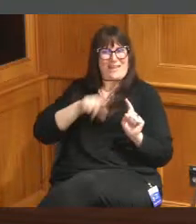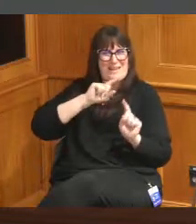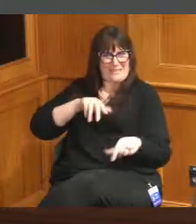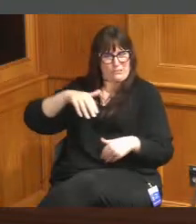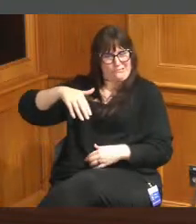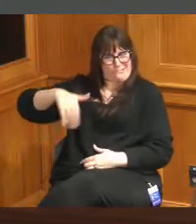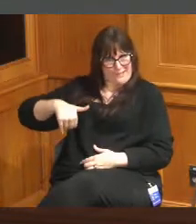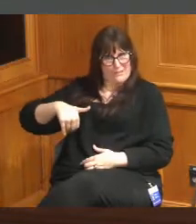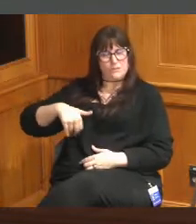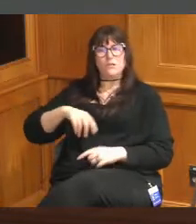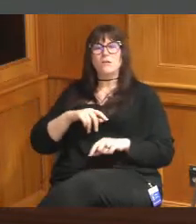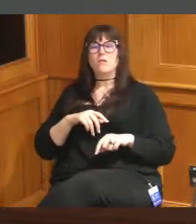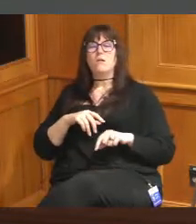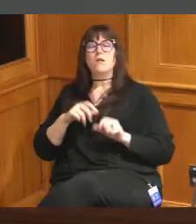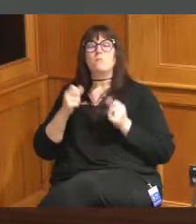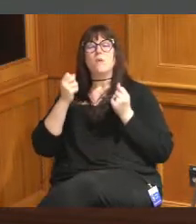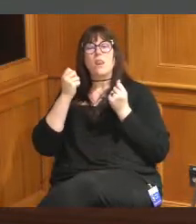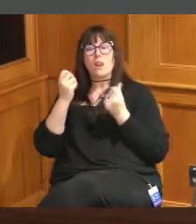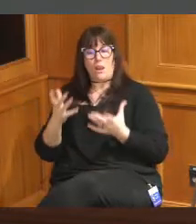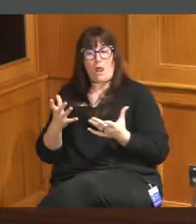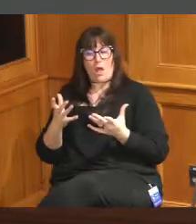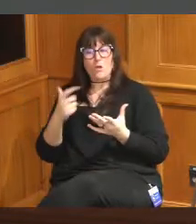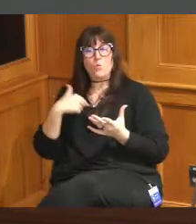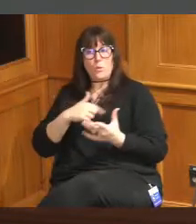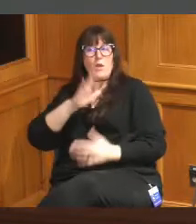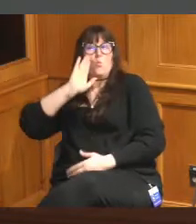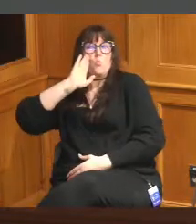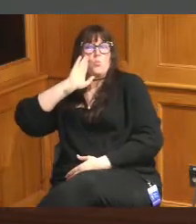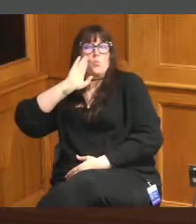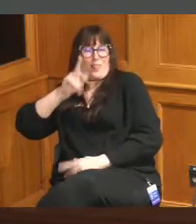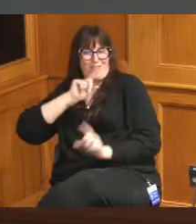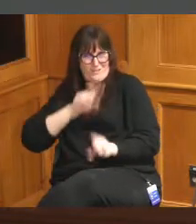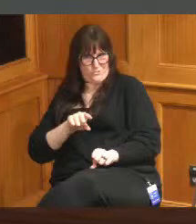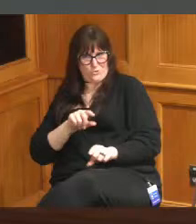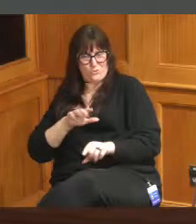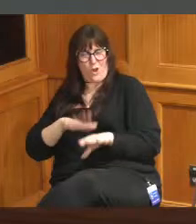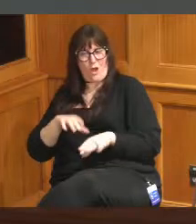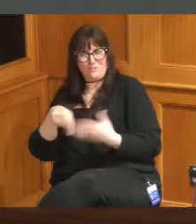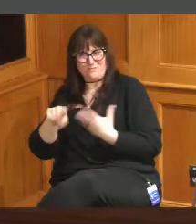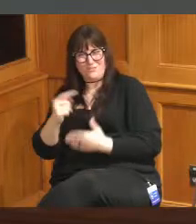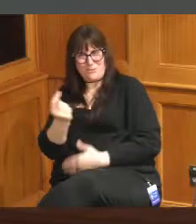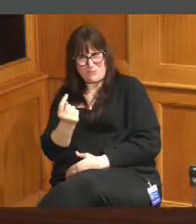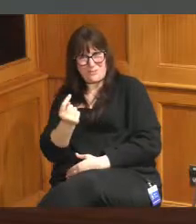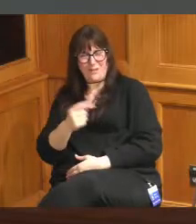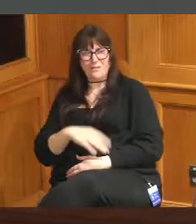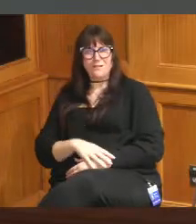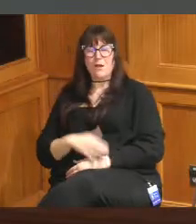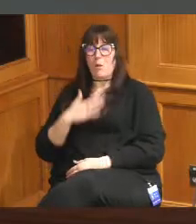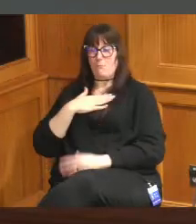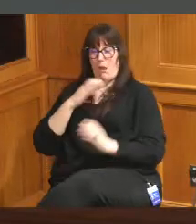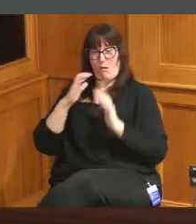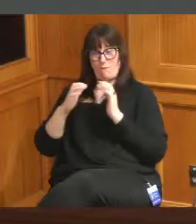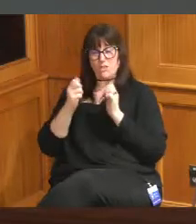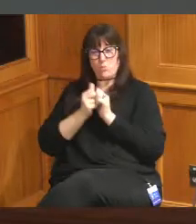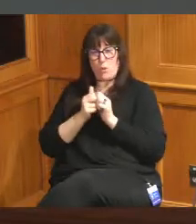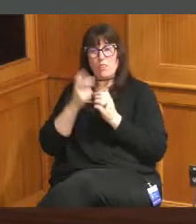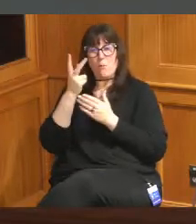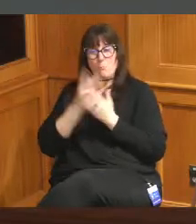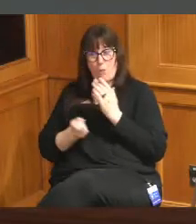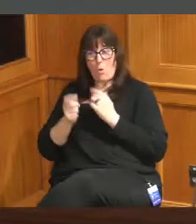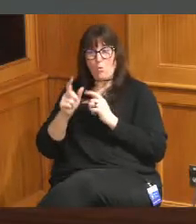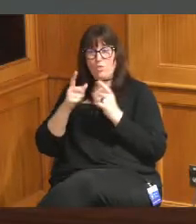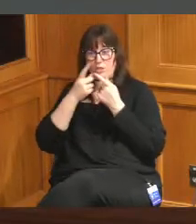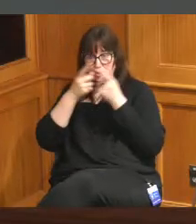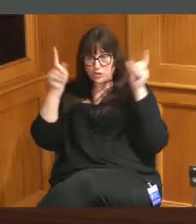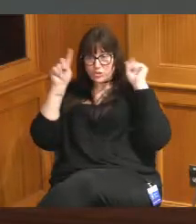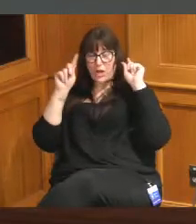I think there are a lot of them that we will. And I can tell you that in my conversations with both the sheriff